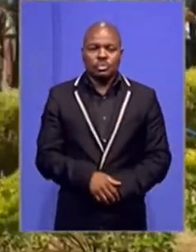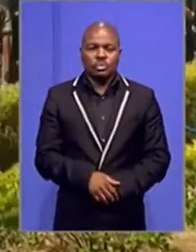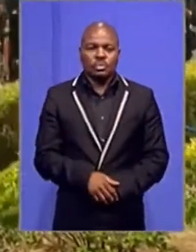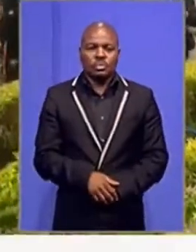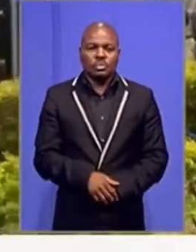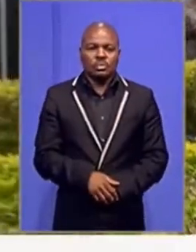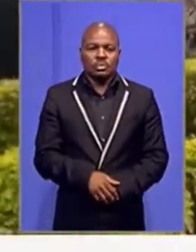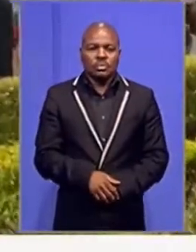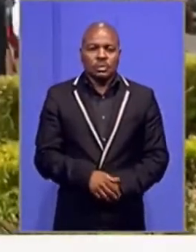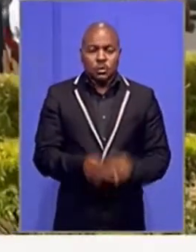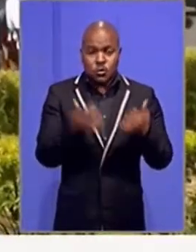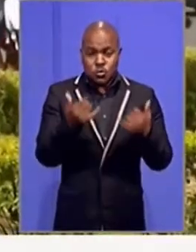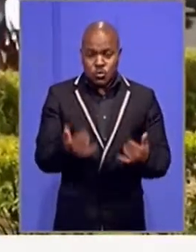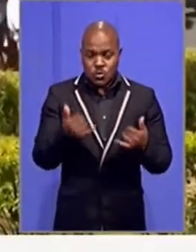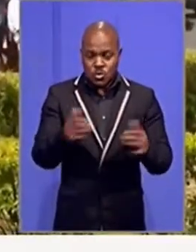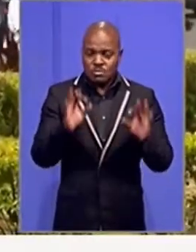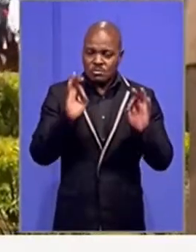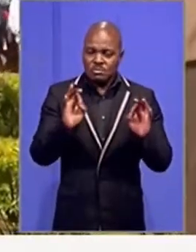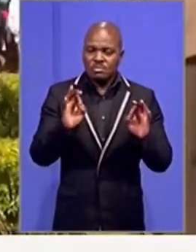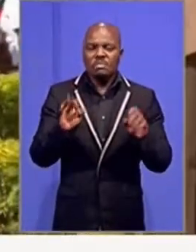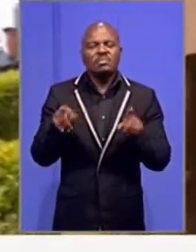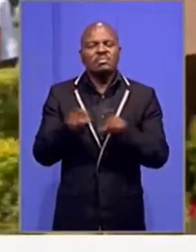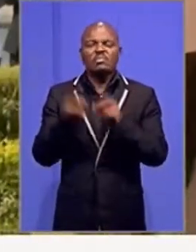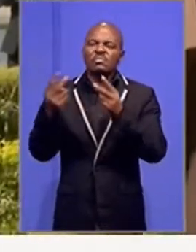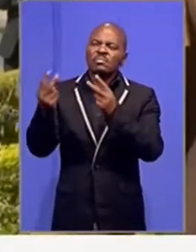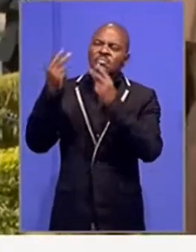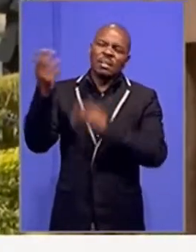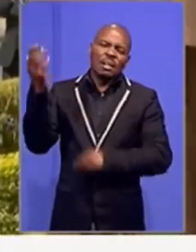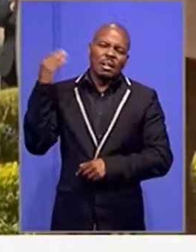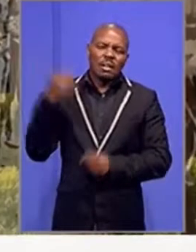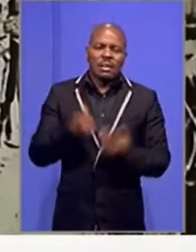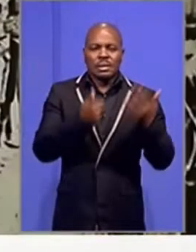Letsatsi la kajeno le tsamaelana le la Sehopotso sa batho ba